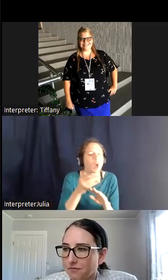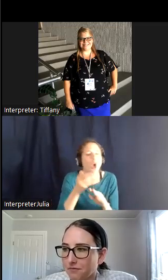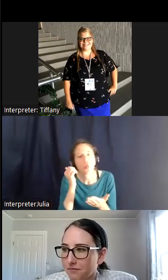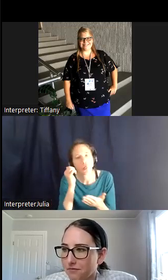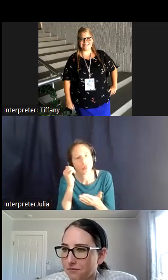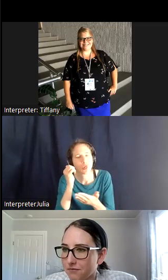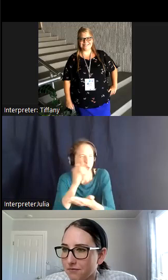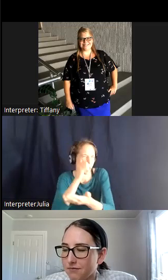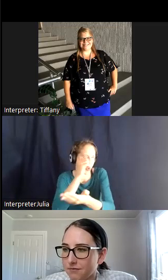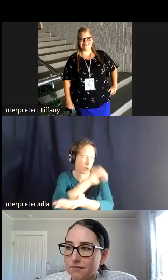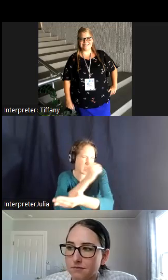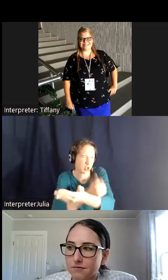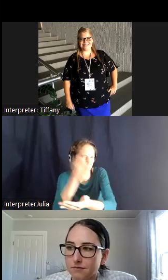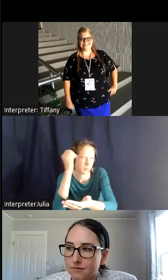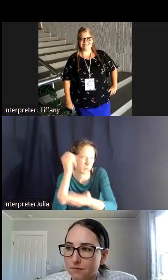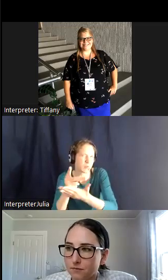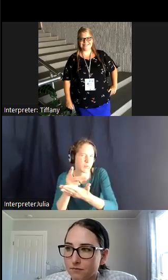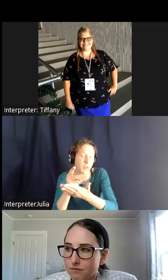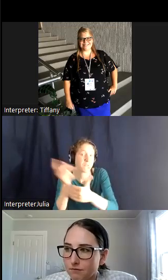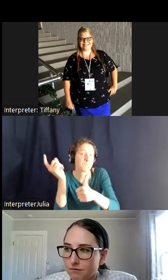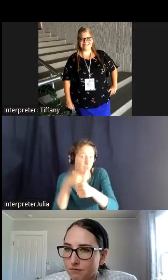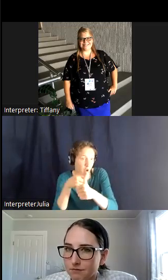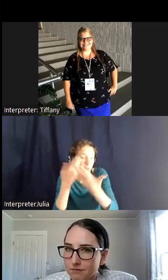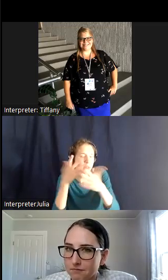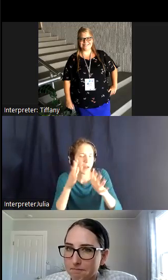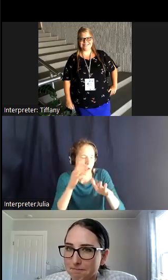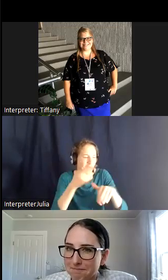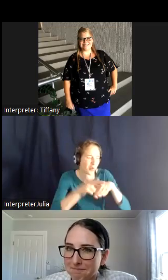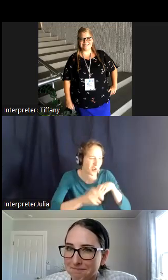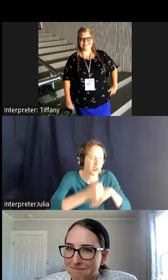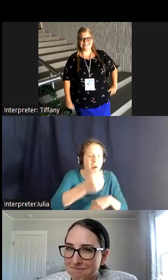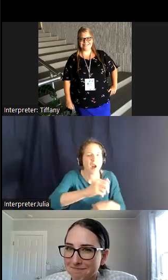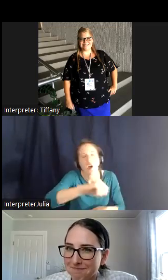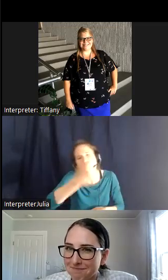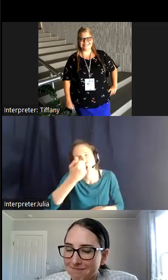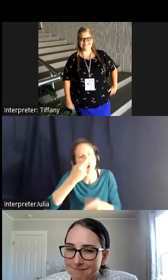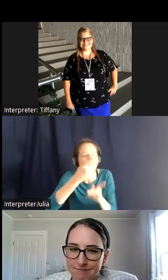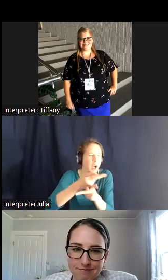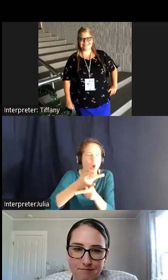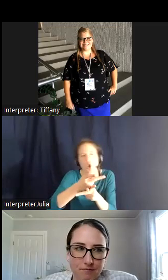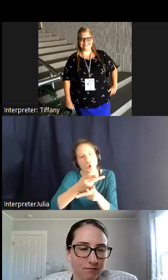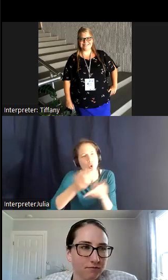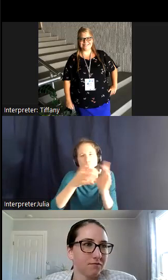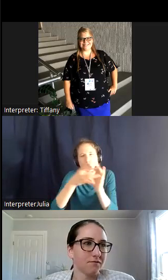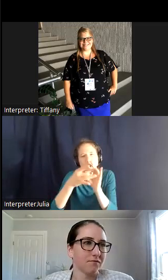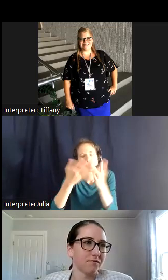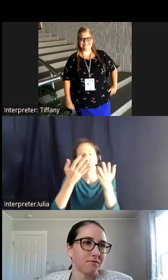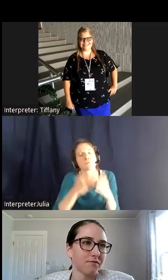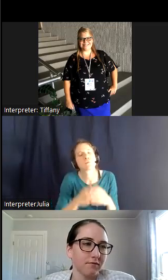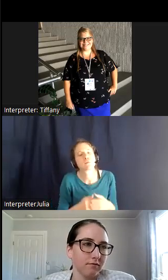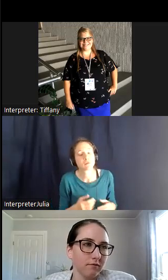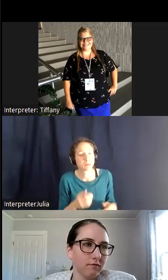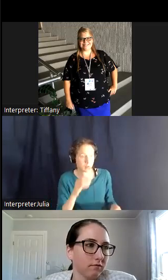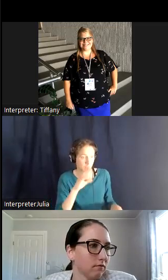referring somebody out for care coordination. Now, it's a long time since I worked in the commercial insurance field,